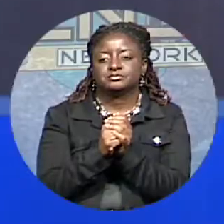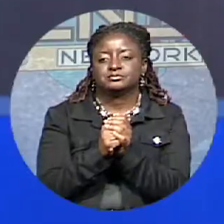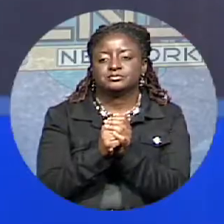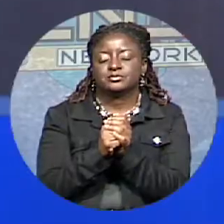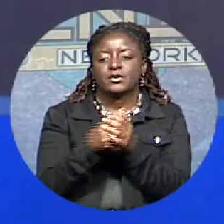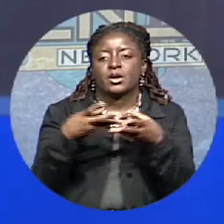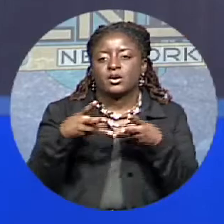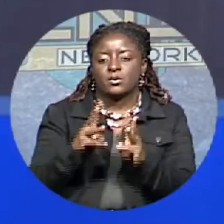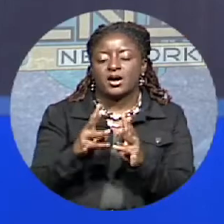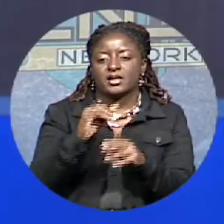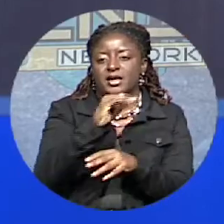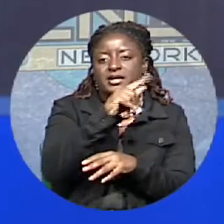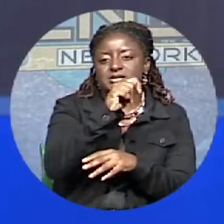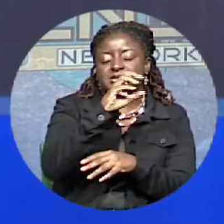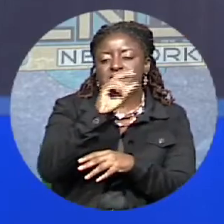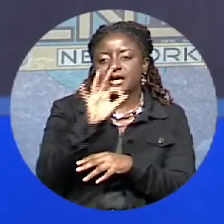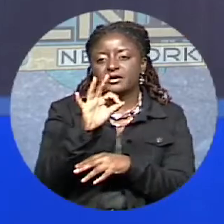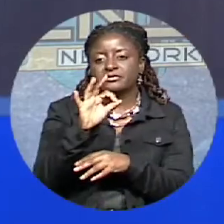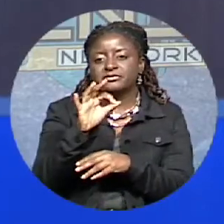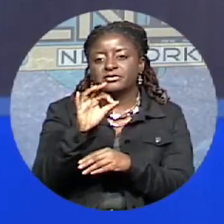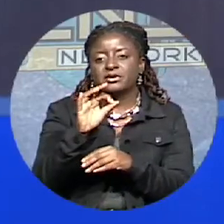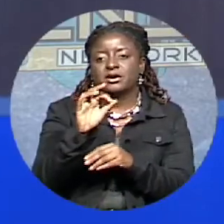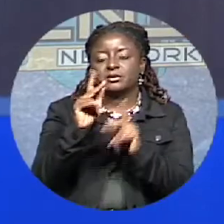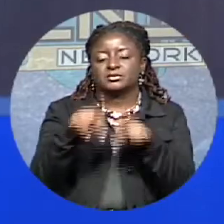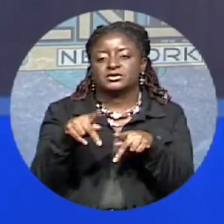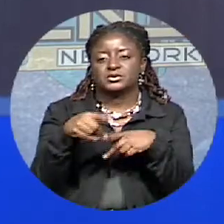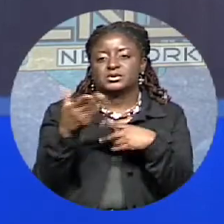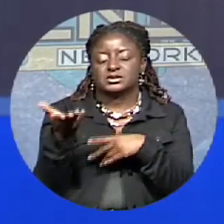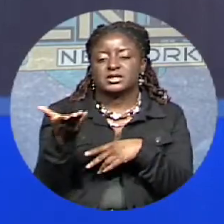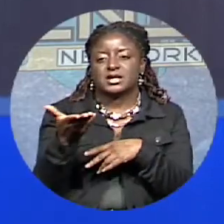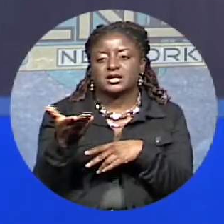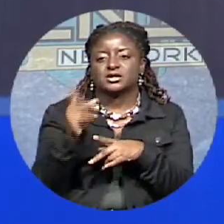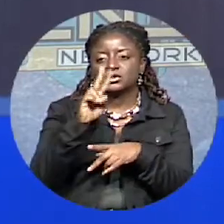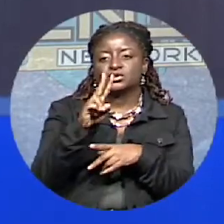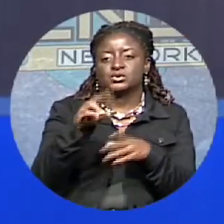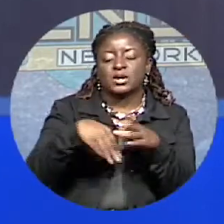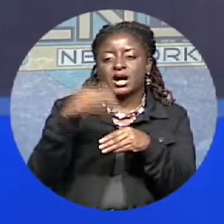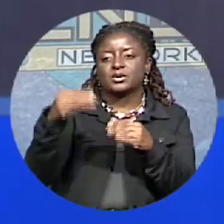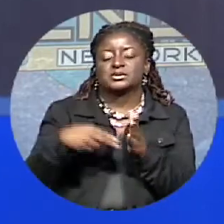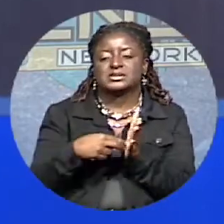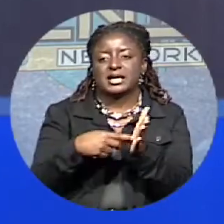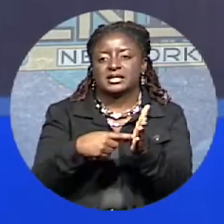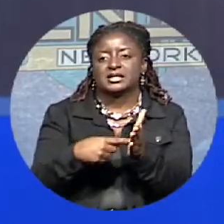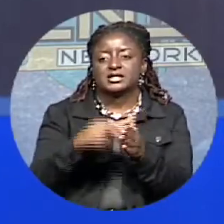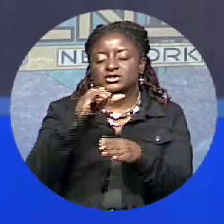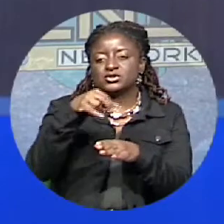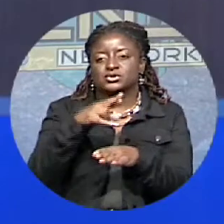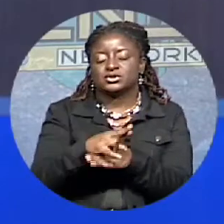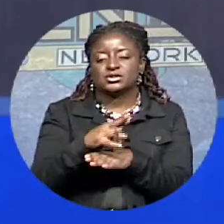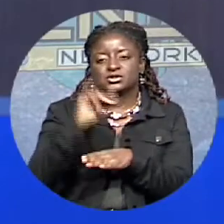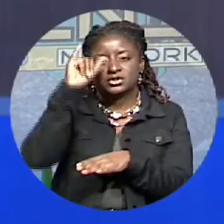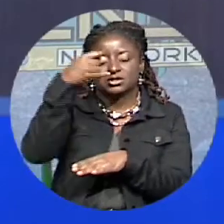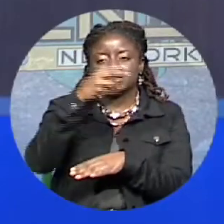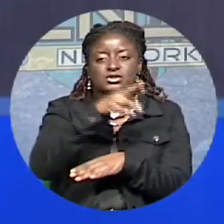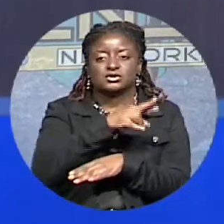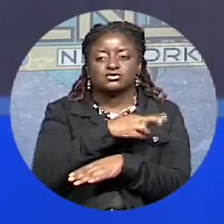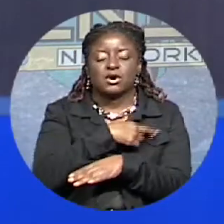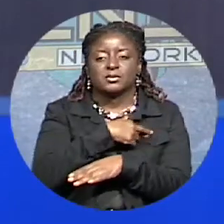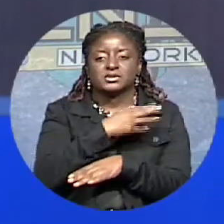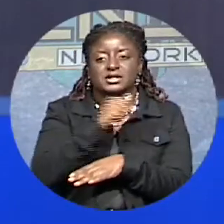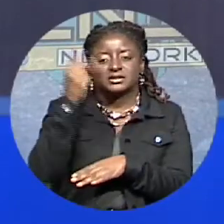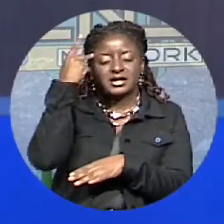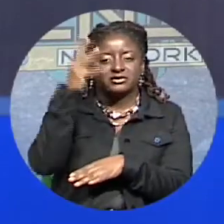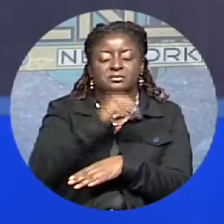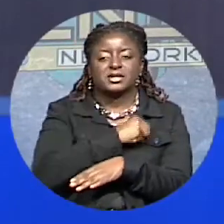Now, while the ITF officer was in town, two of our outstanding juniors, Justin Roberts and Kevin Major, were making their presence felt by winning the boys'